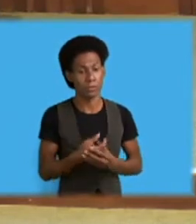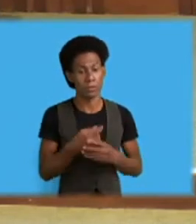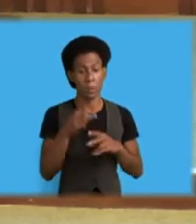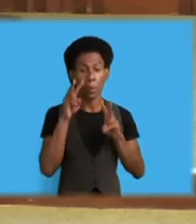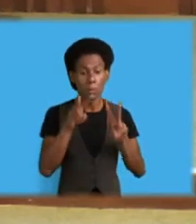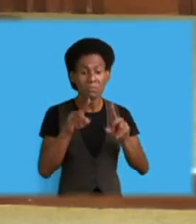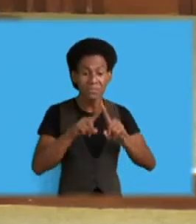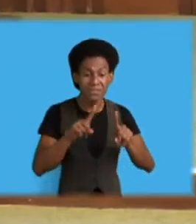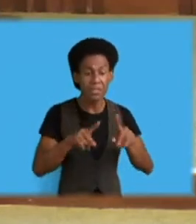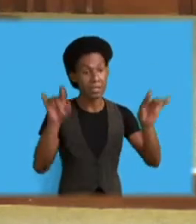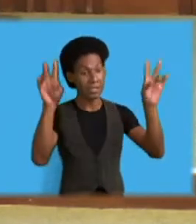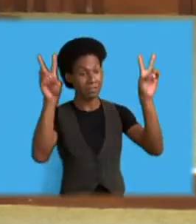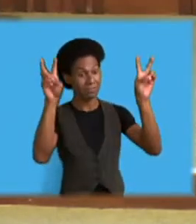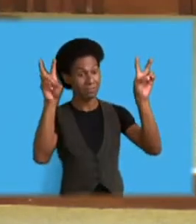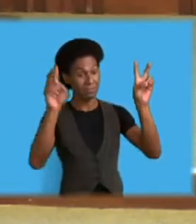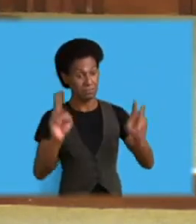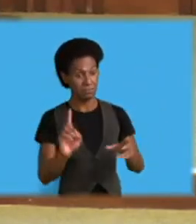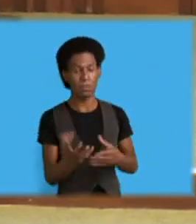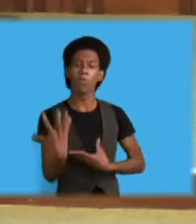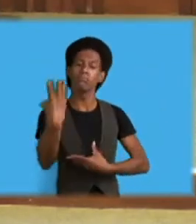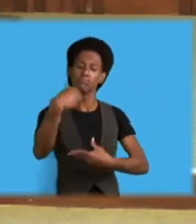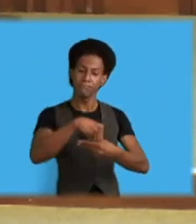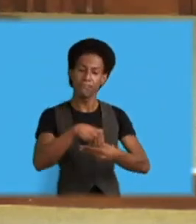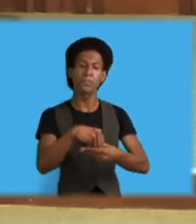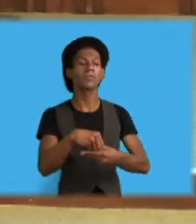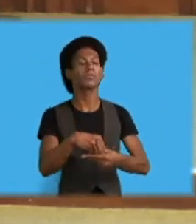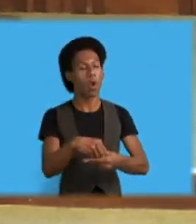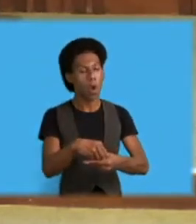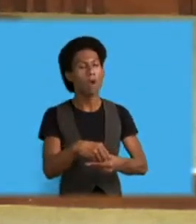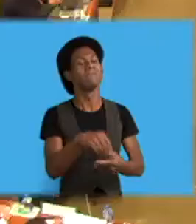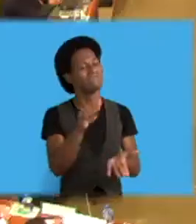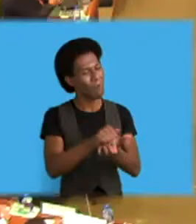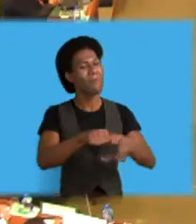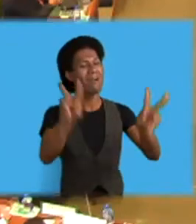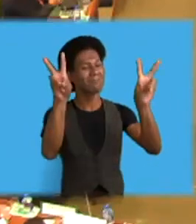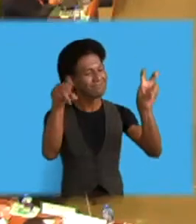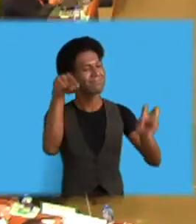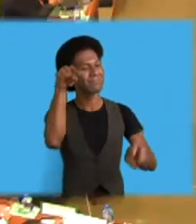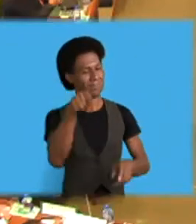appropriate policies would be the best way to go, Honourable Deputy Speaker. Thank you. Thank you.